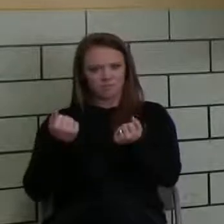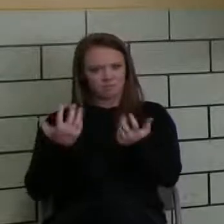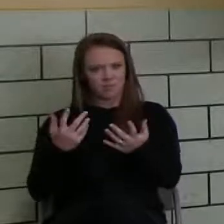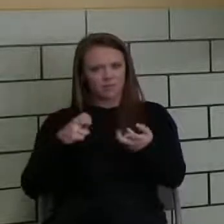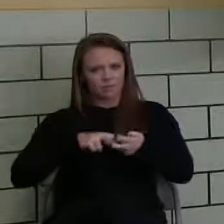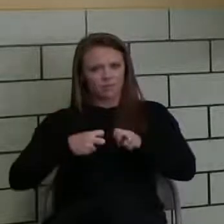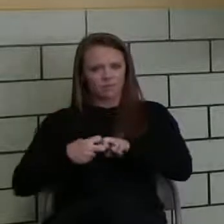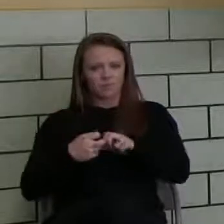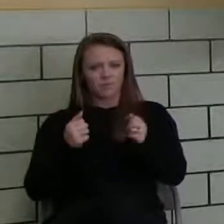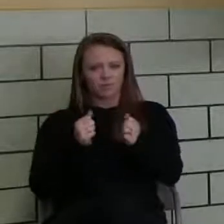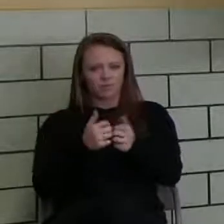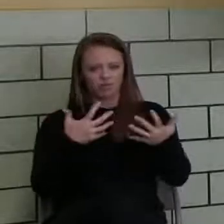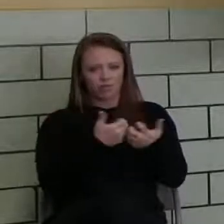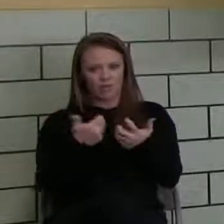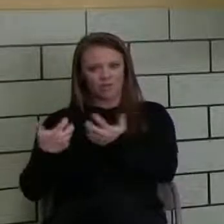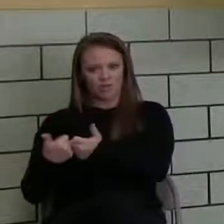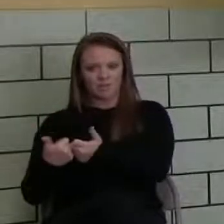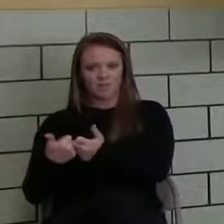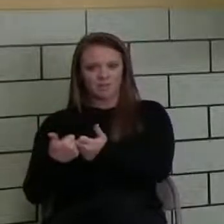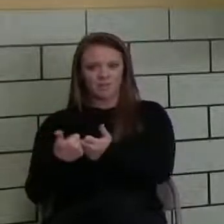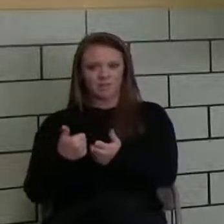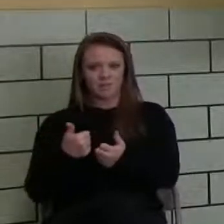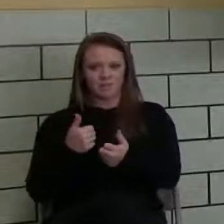intersections, and even the one at Walnut and Fourth too,